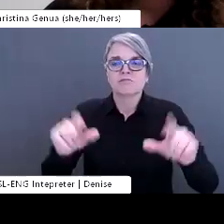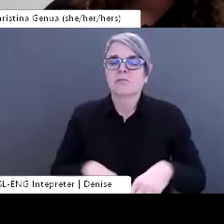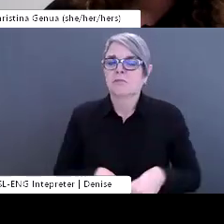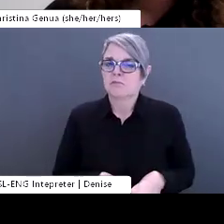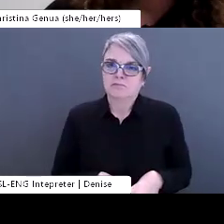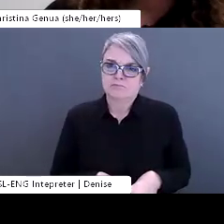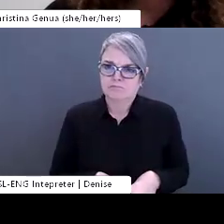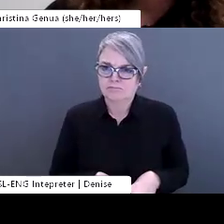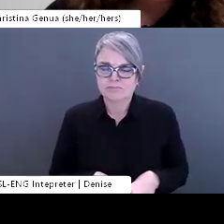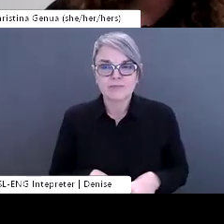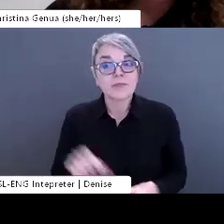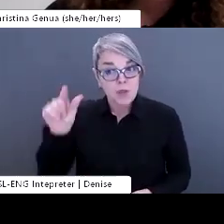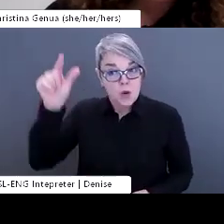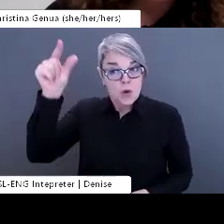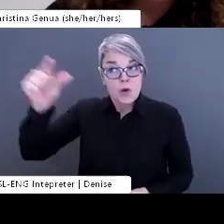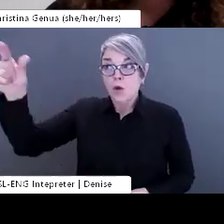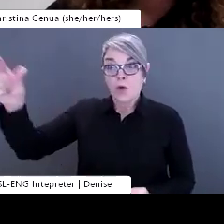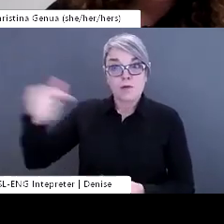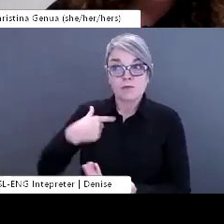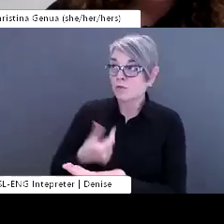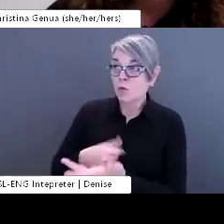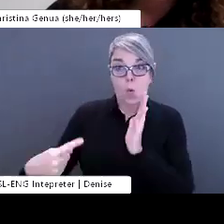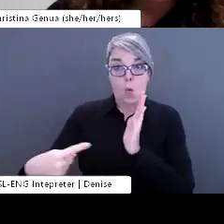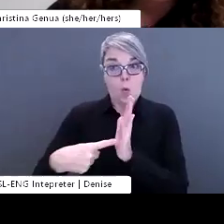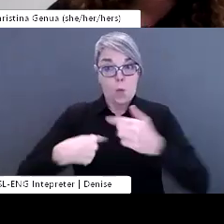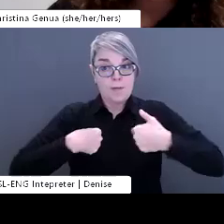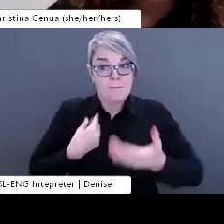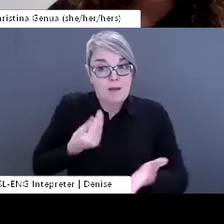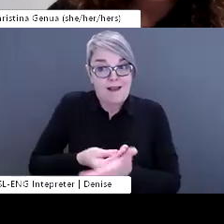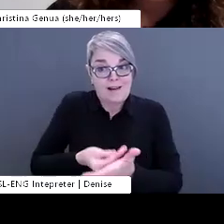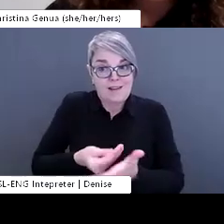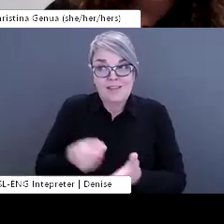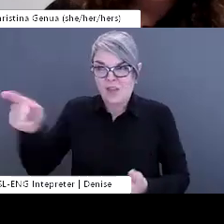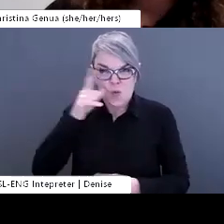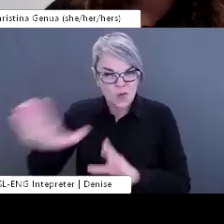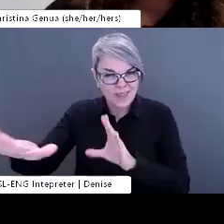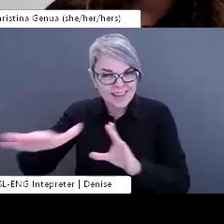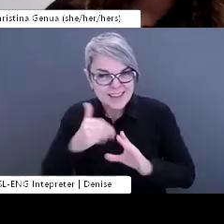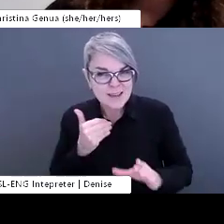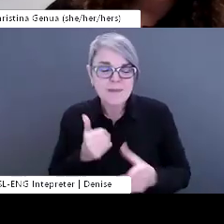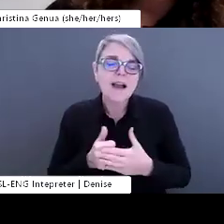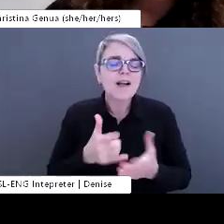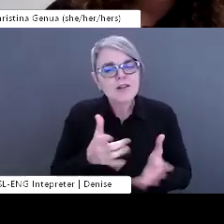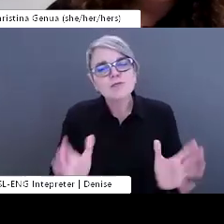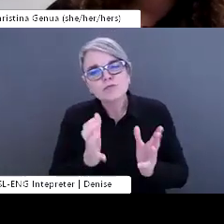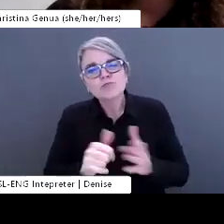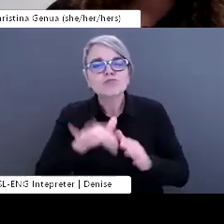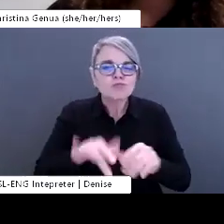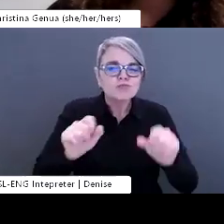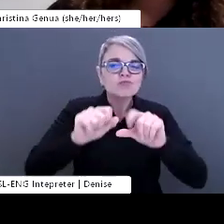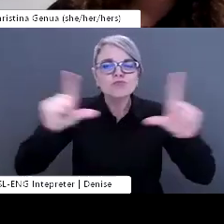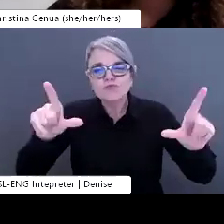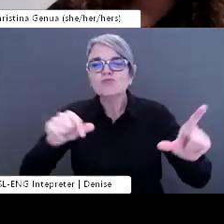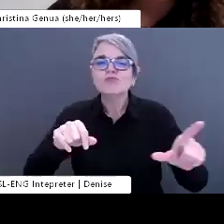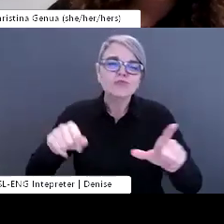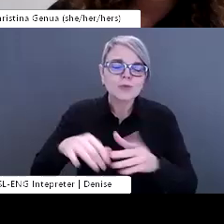um, they will definitely not be sending you an email to be clicking a form to collect your money. They'll either, depending on whichever